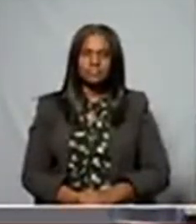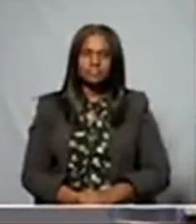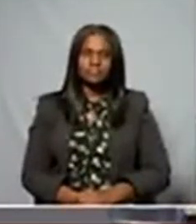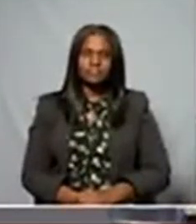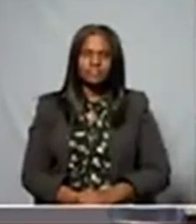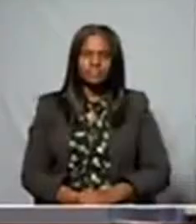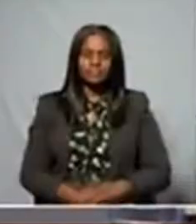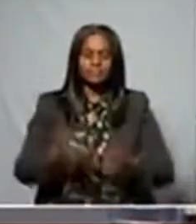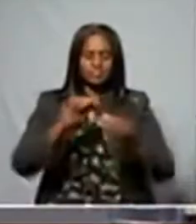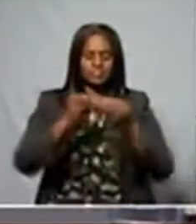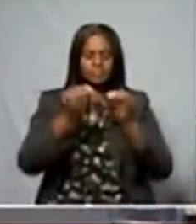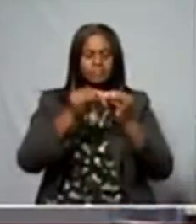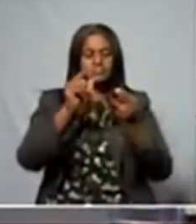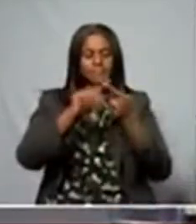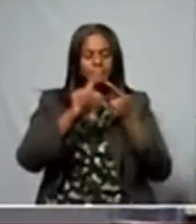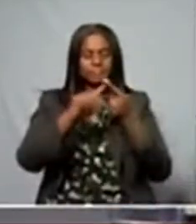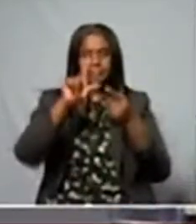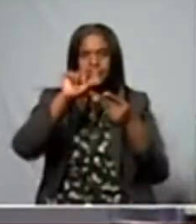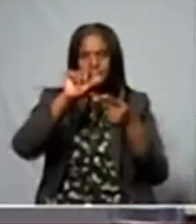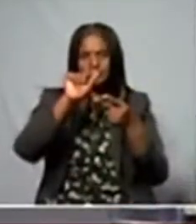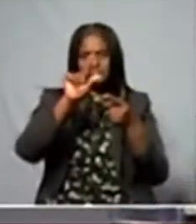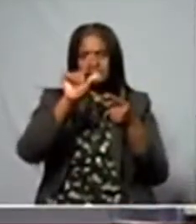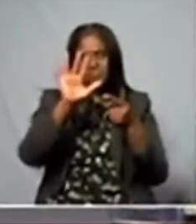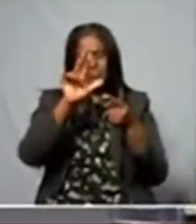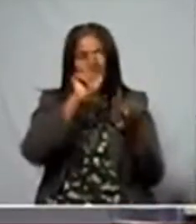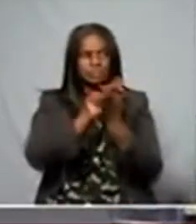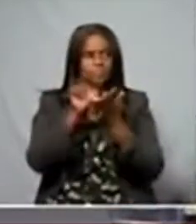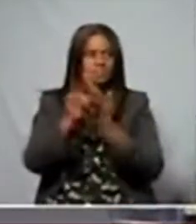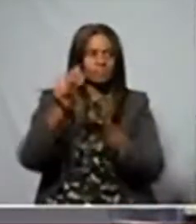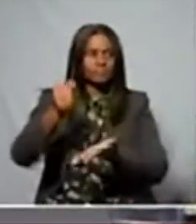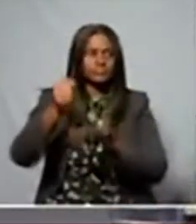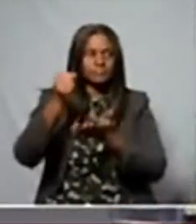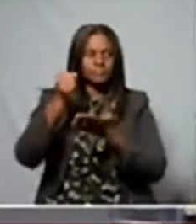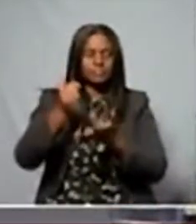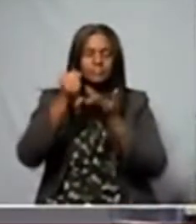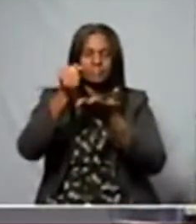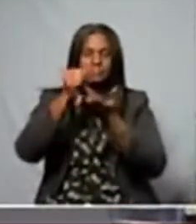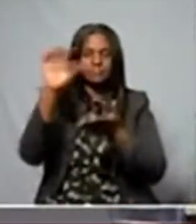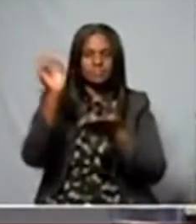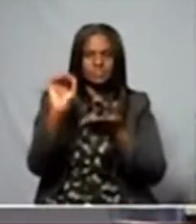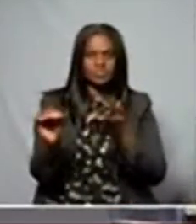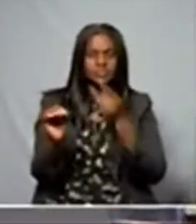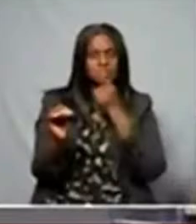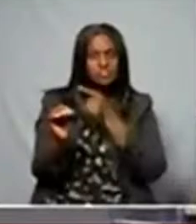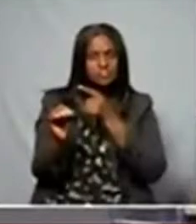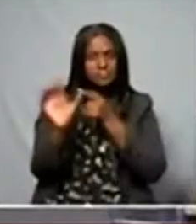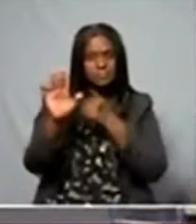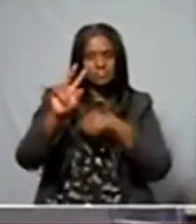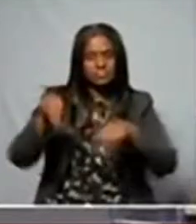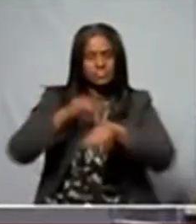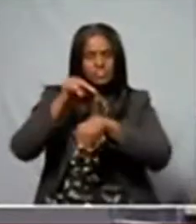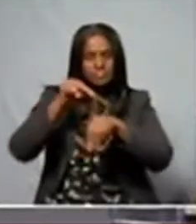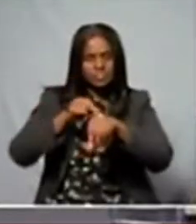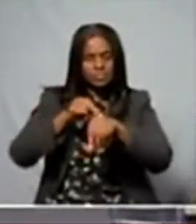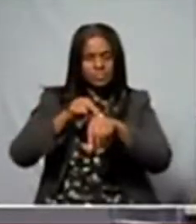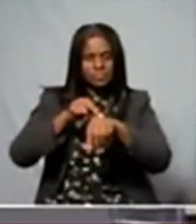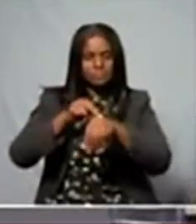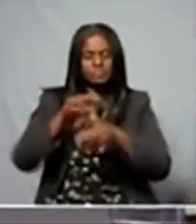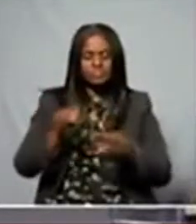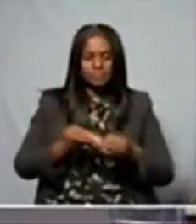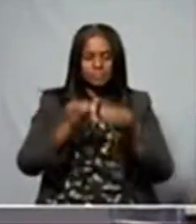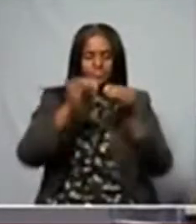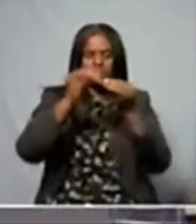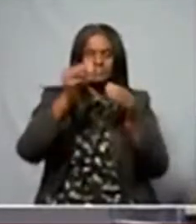Number 1, the 2025 approved budget allocation as a percentage of the total